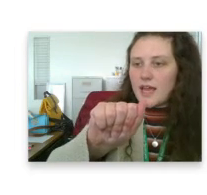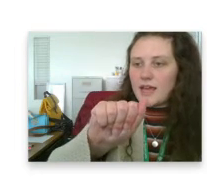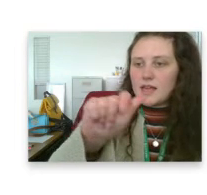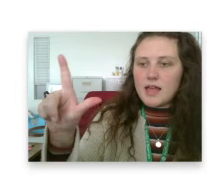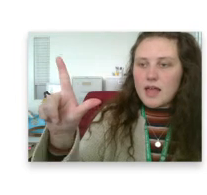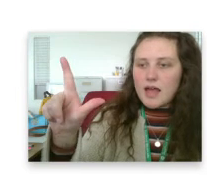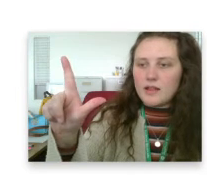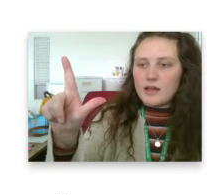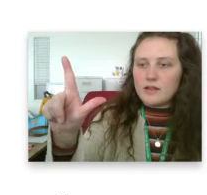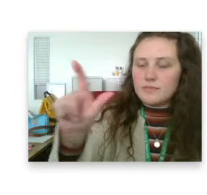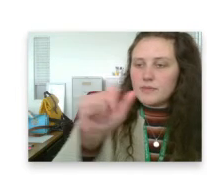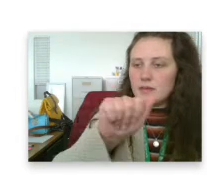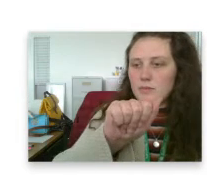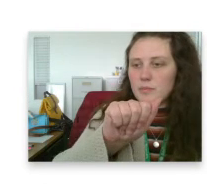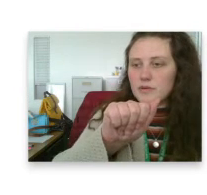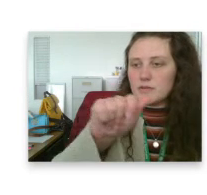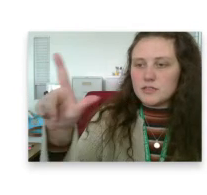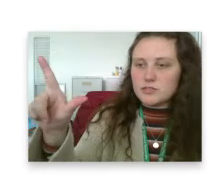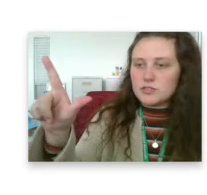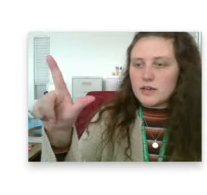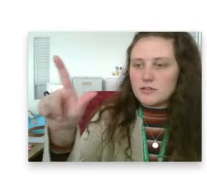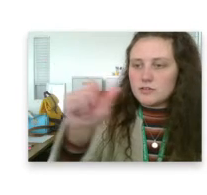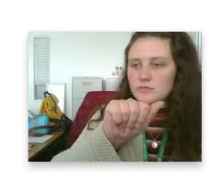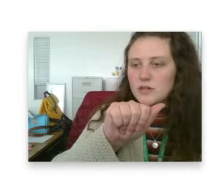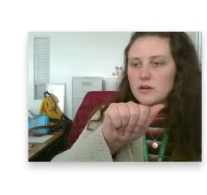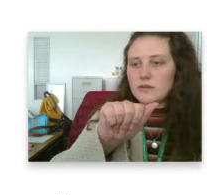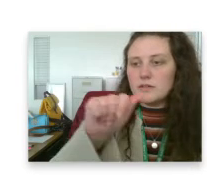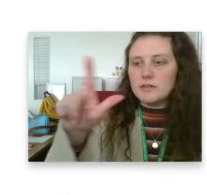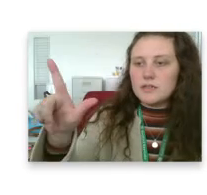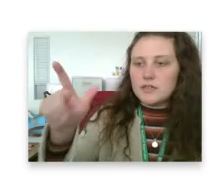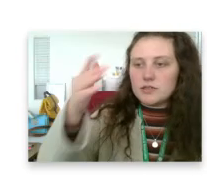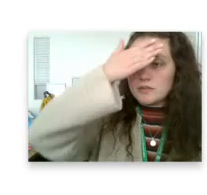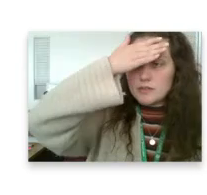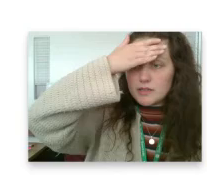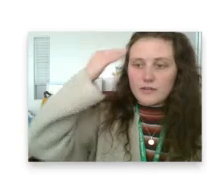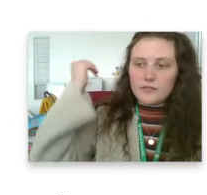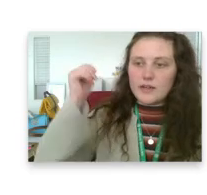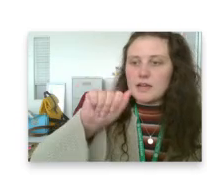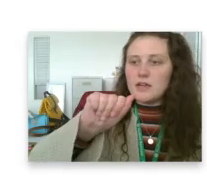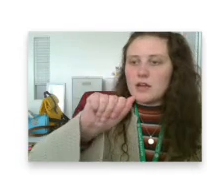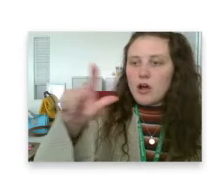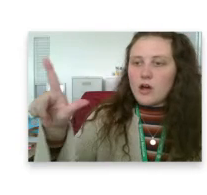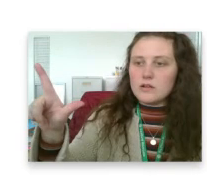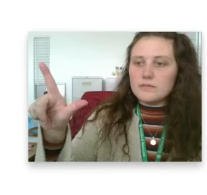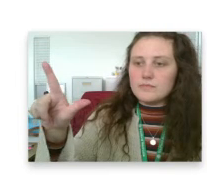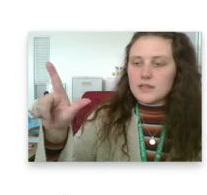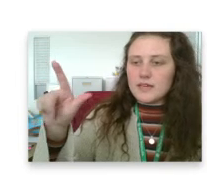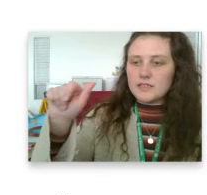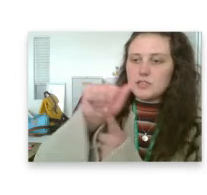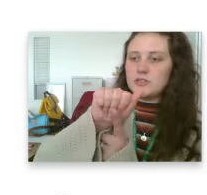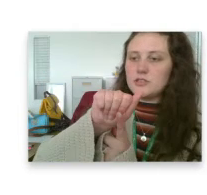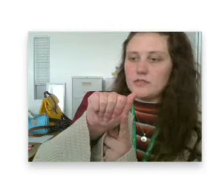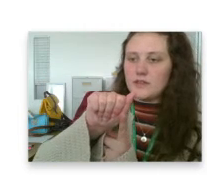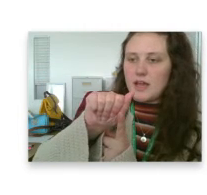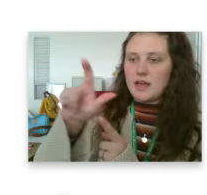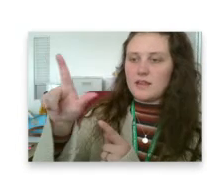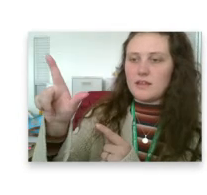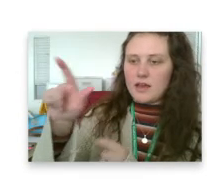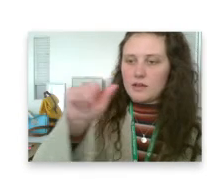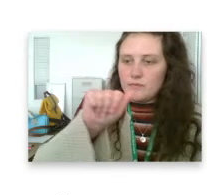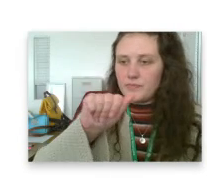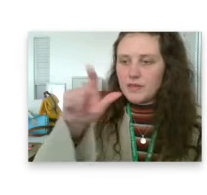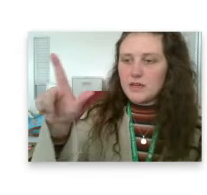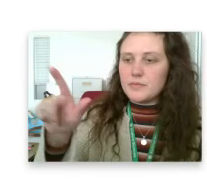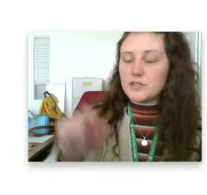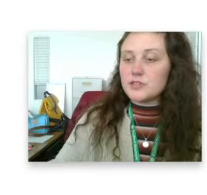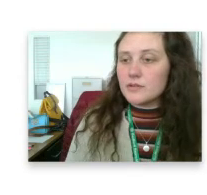then you'll see A-L-L. Remember, because there's two L's, you move it over. So it'll look like forget all. I suggest you just look for the A and